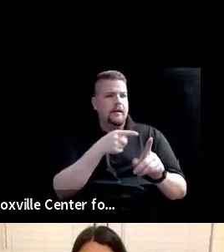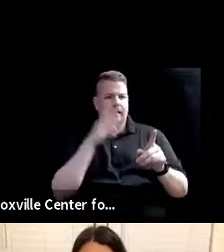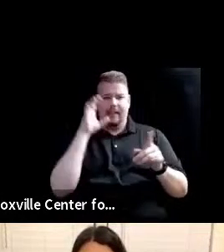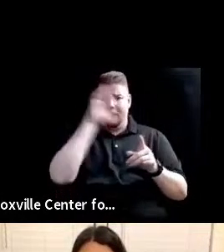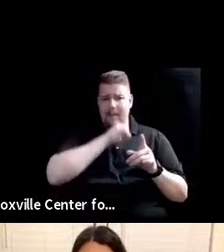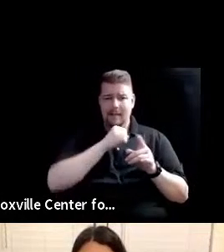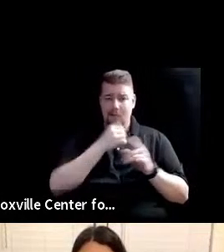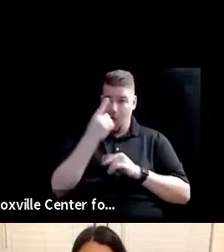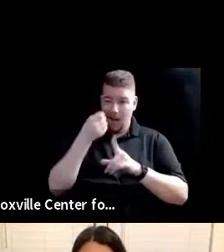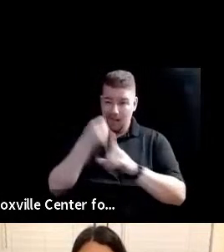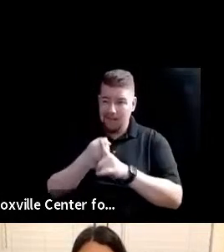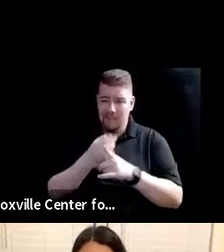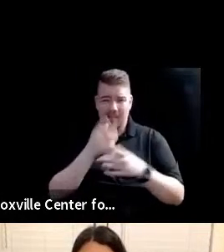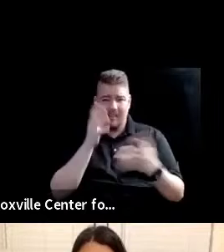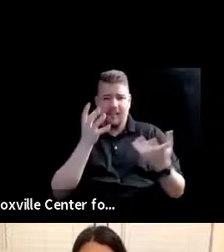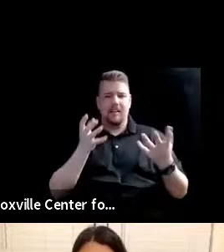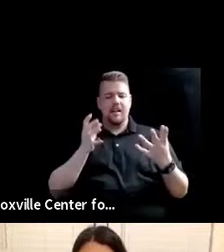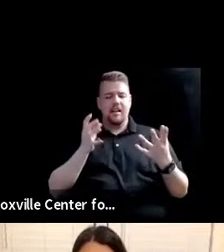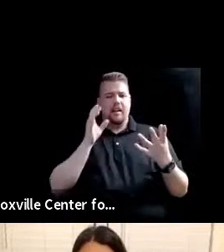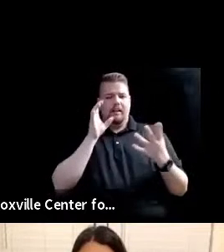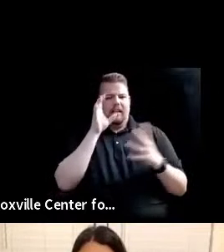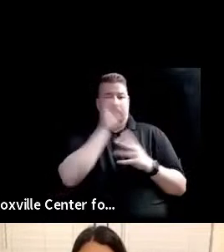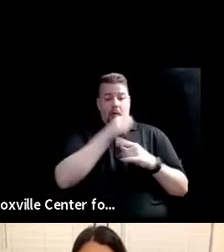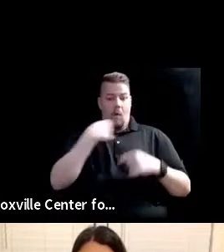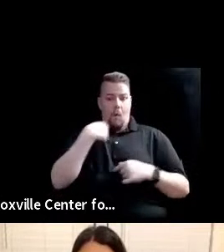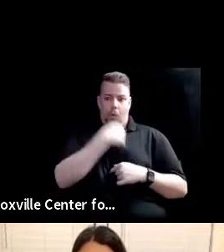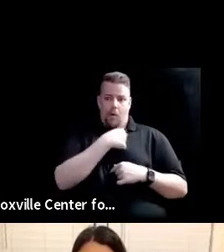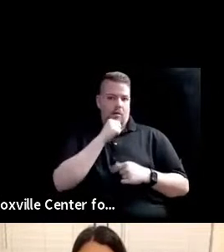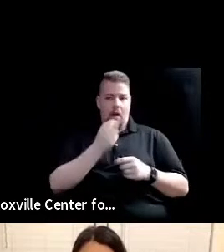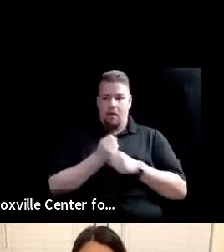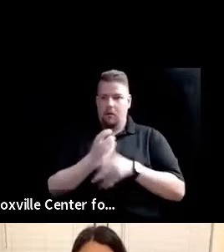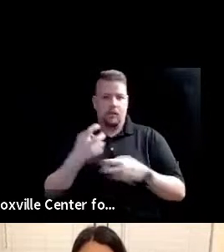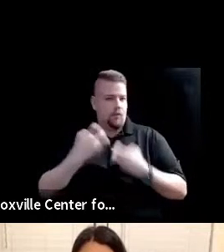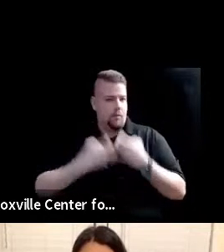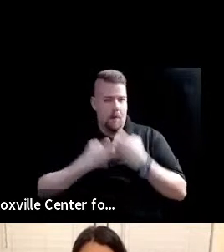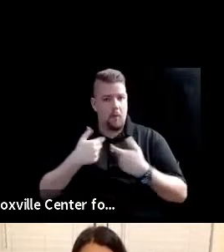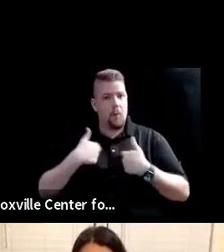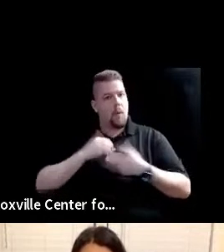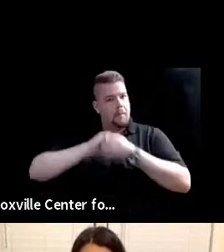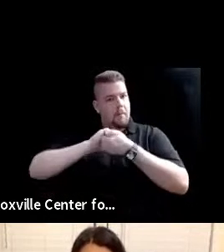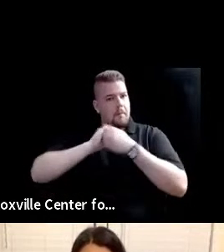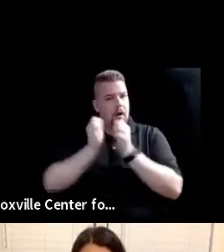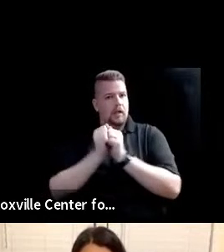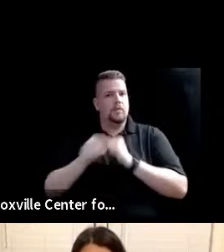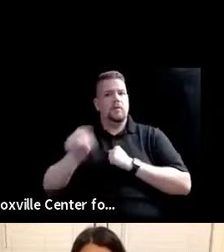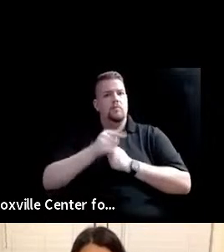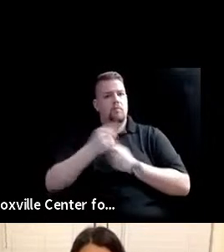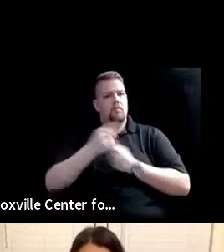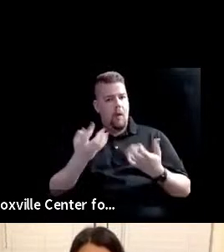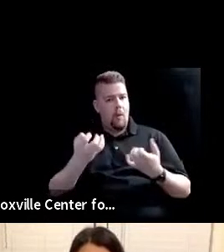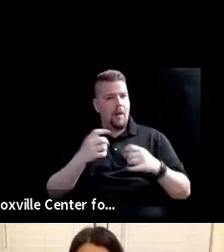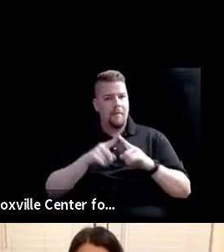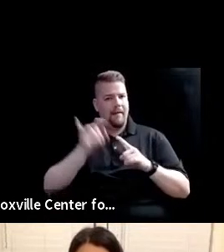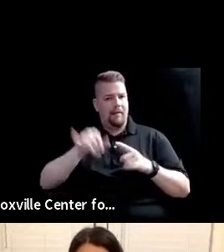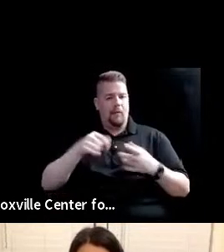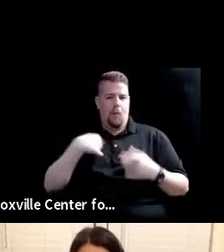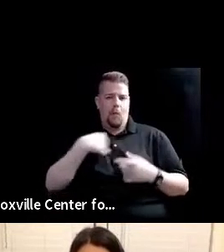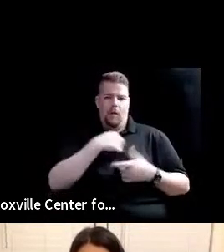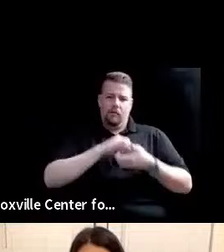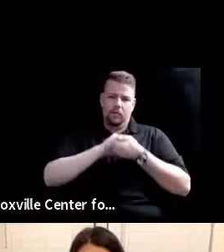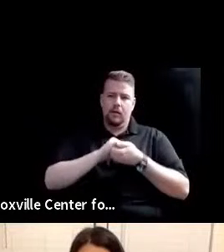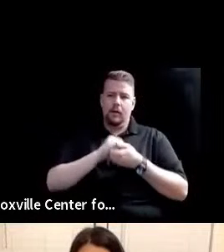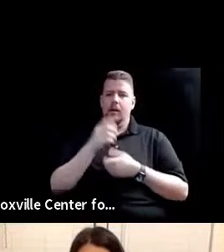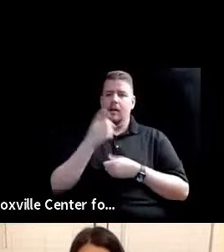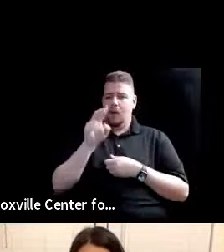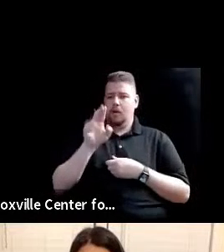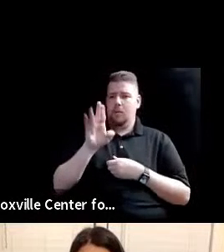forest on this one, because we're not the problem right here. We want to be partners in this. And Dr. Buchanan's inspectors